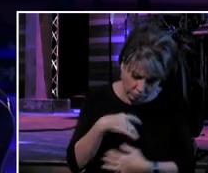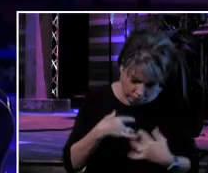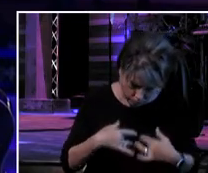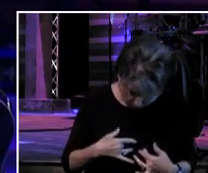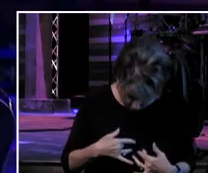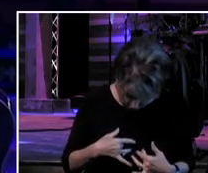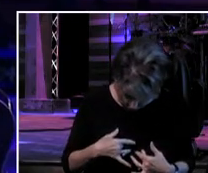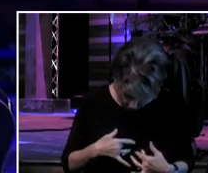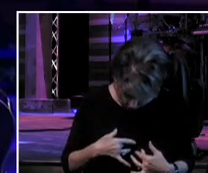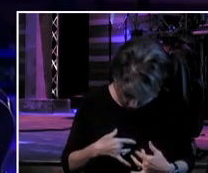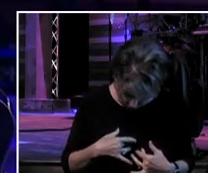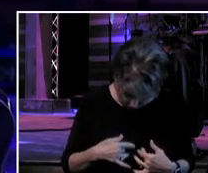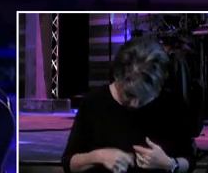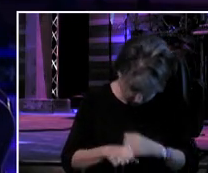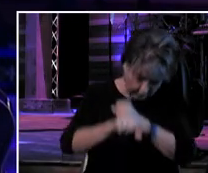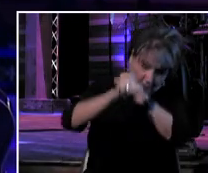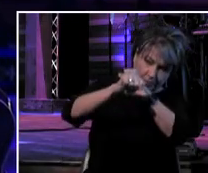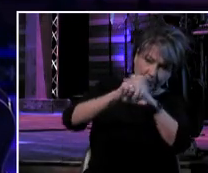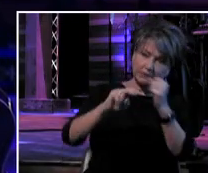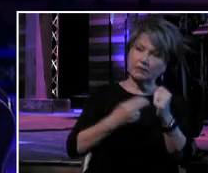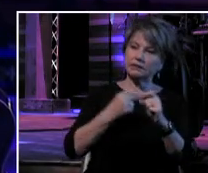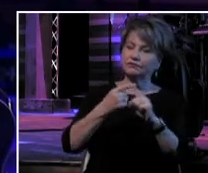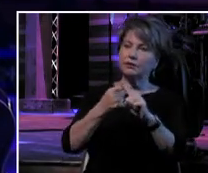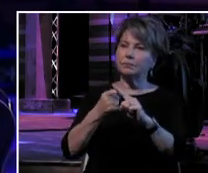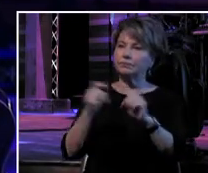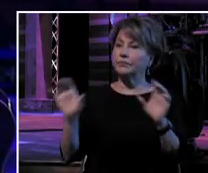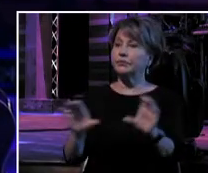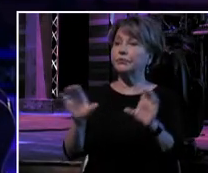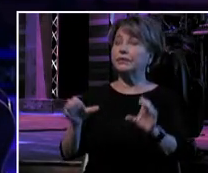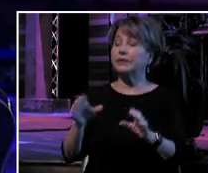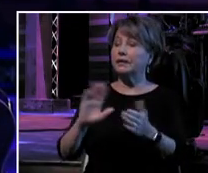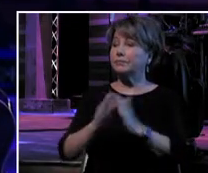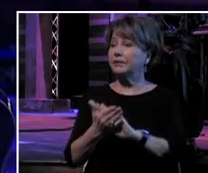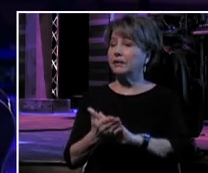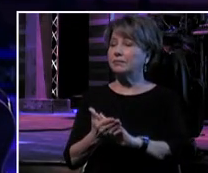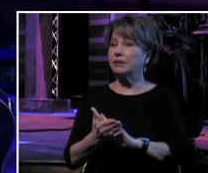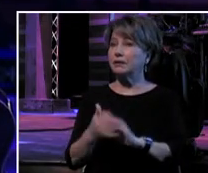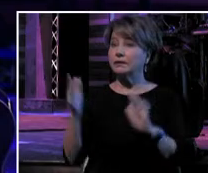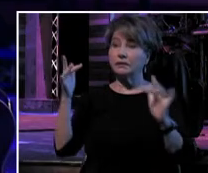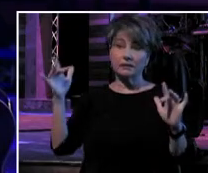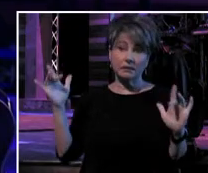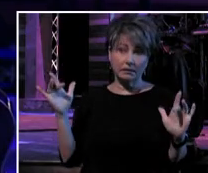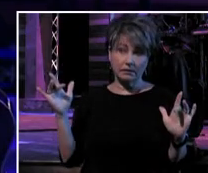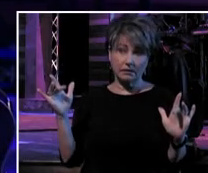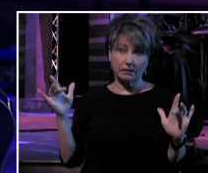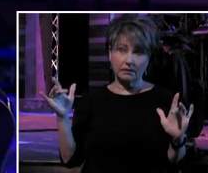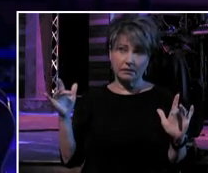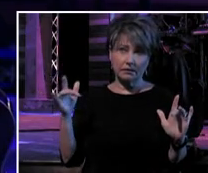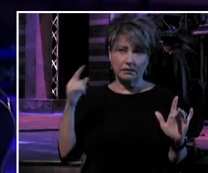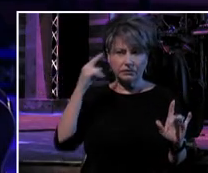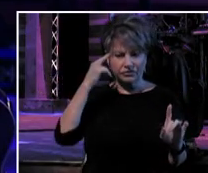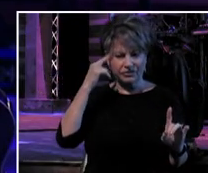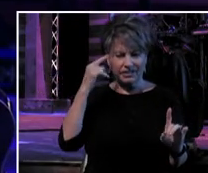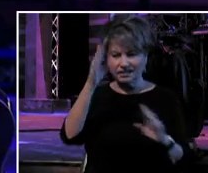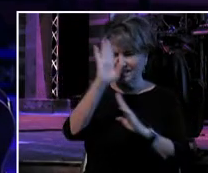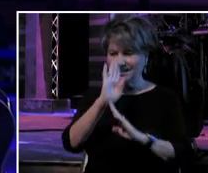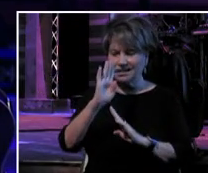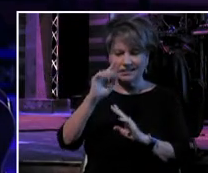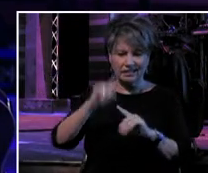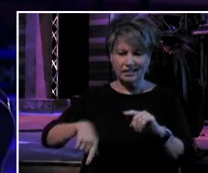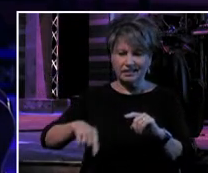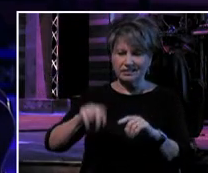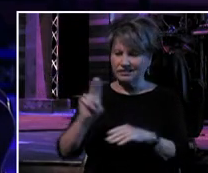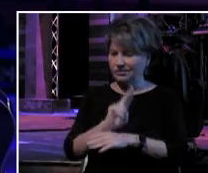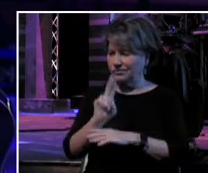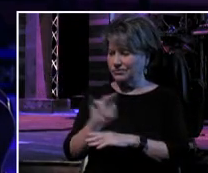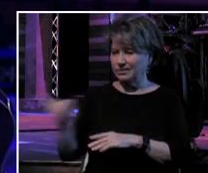or doing or longing for something. And so it's real easy to think this is pointless. God cannot work through this. This